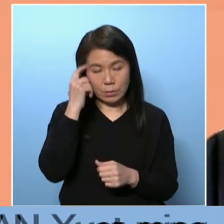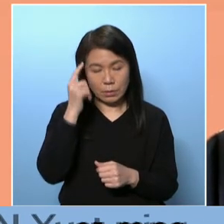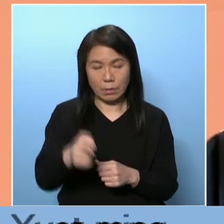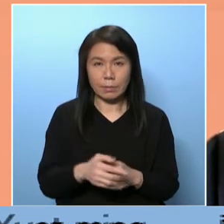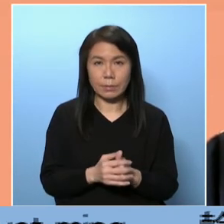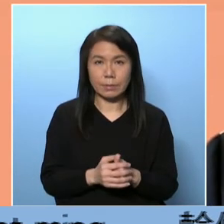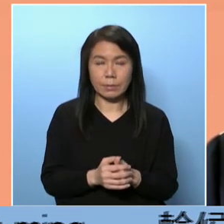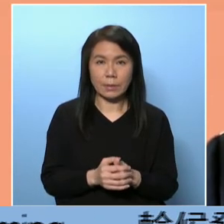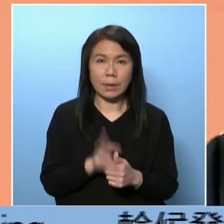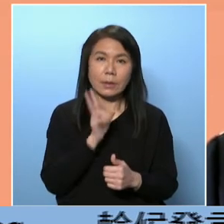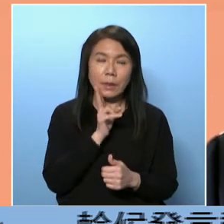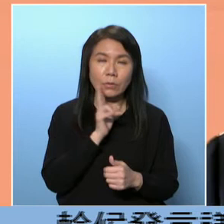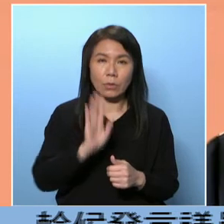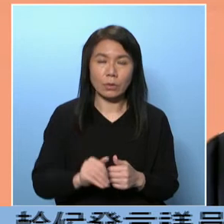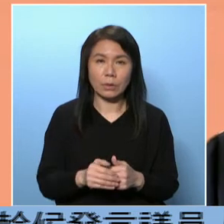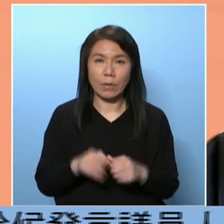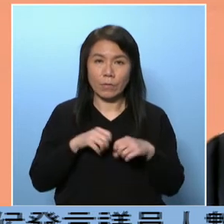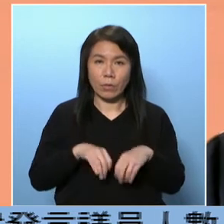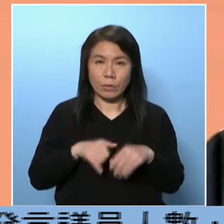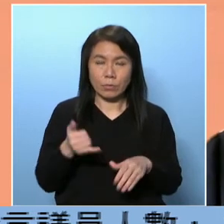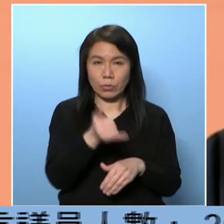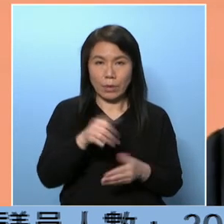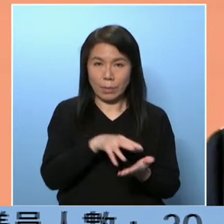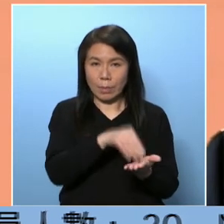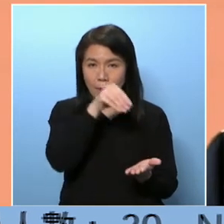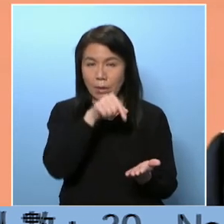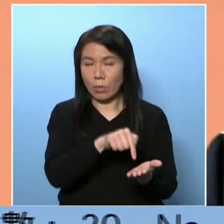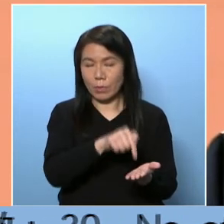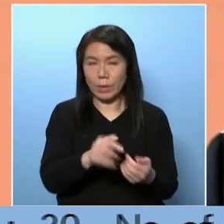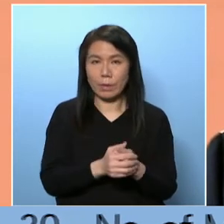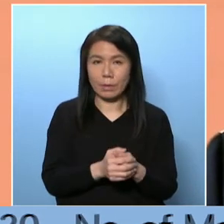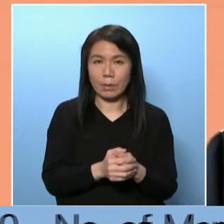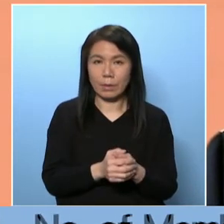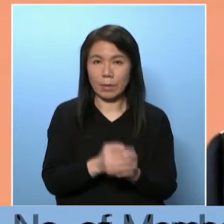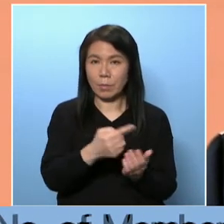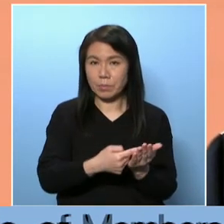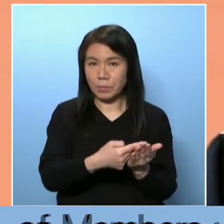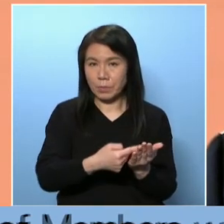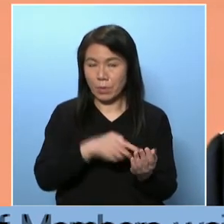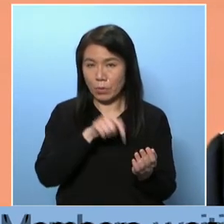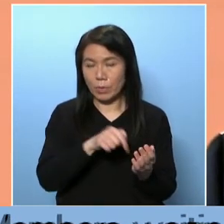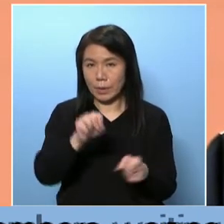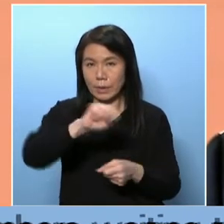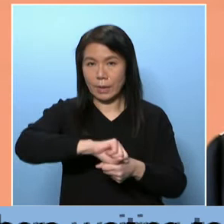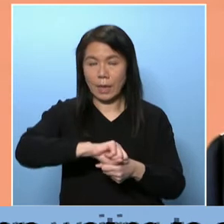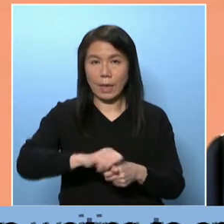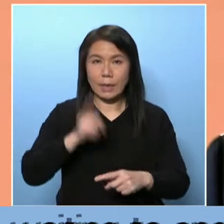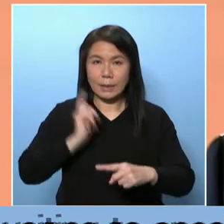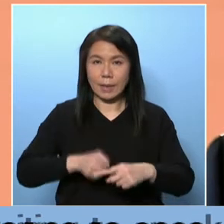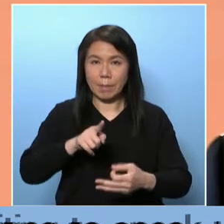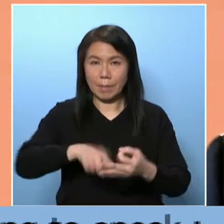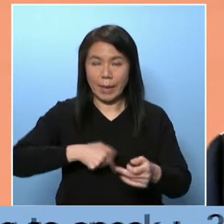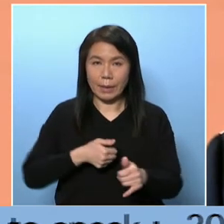two small examples. Everybody knows that in the Leave Home Safe mobile app, if we are able